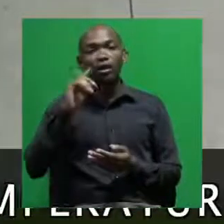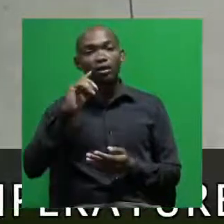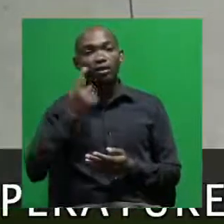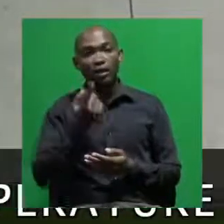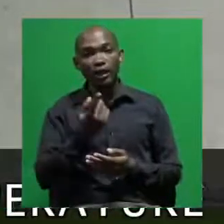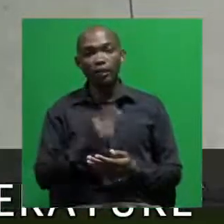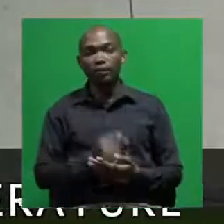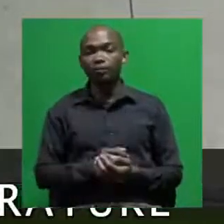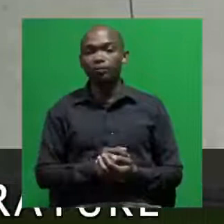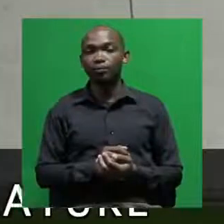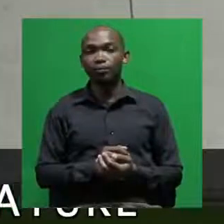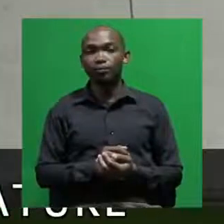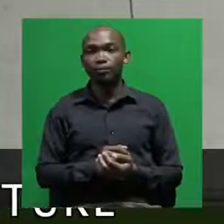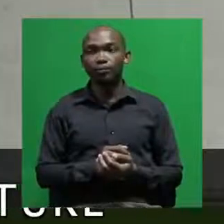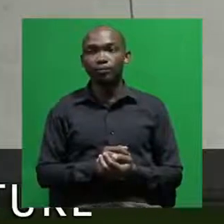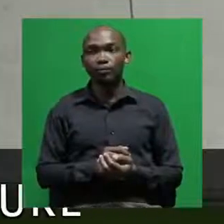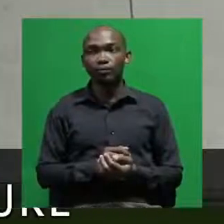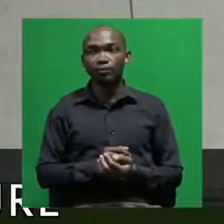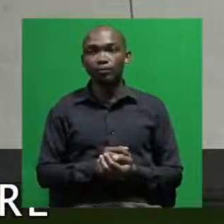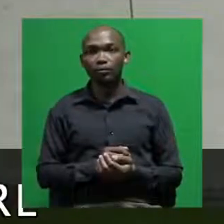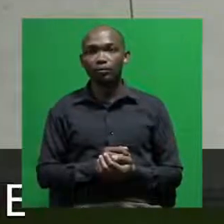try? The